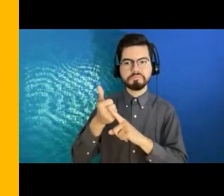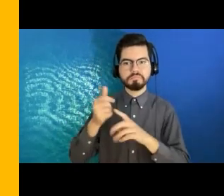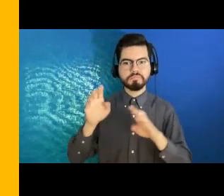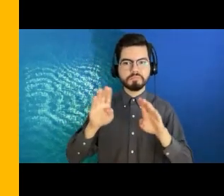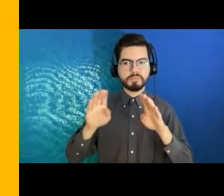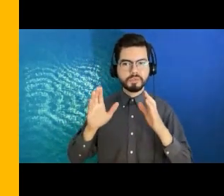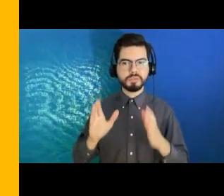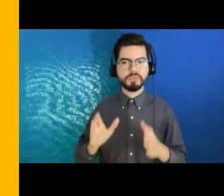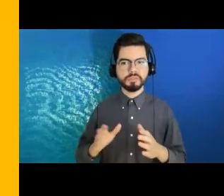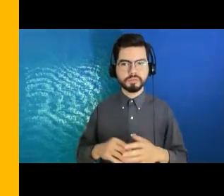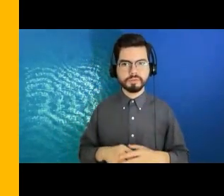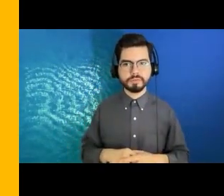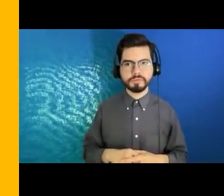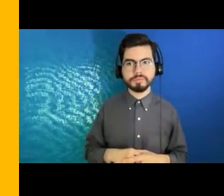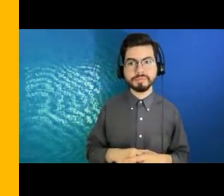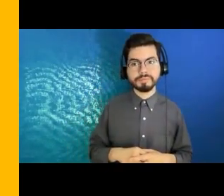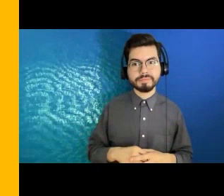Hello.